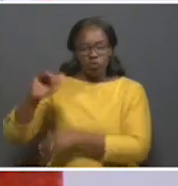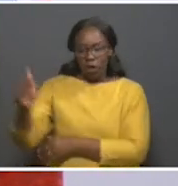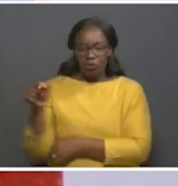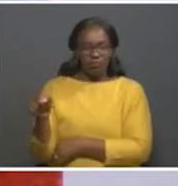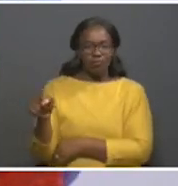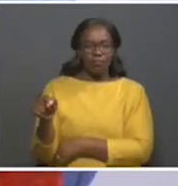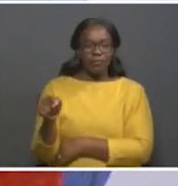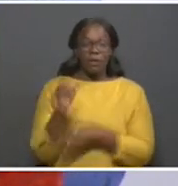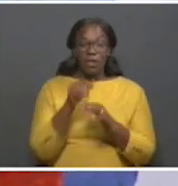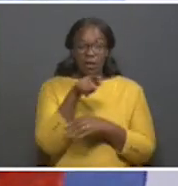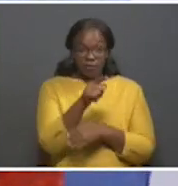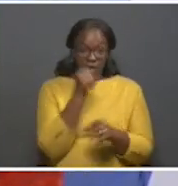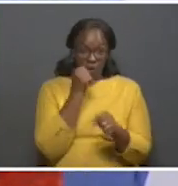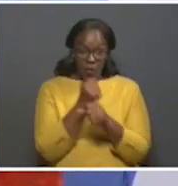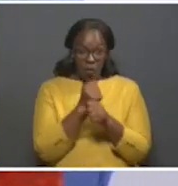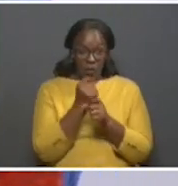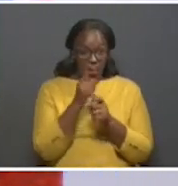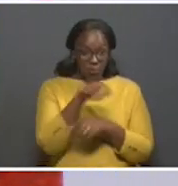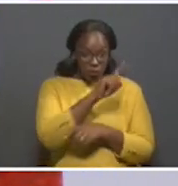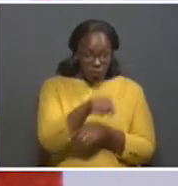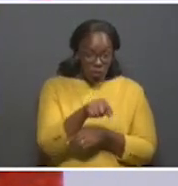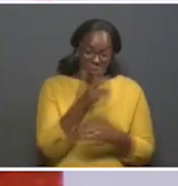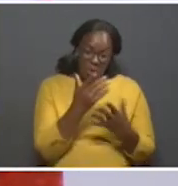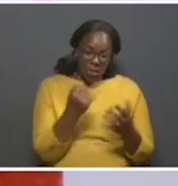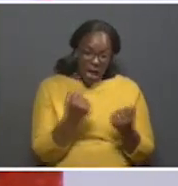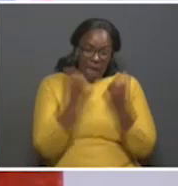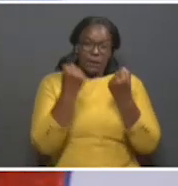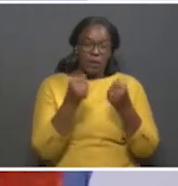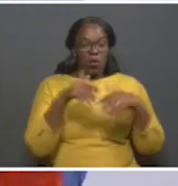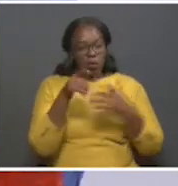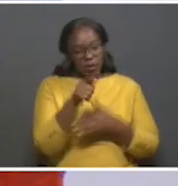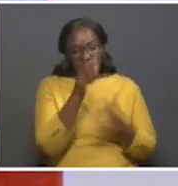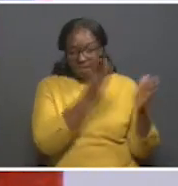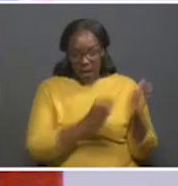Whenever you committed this accidental or unintentional